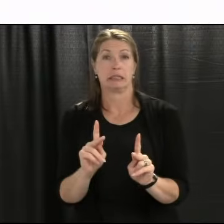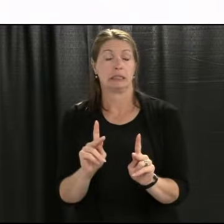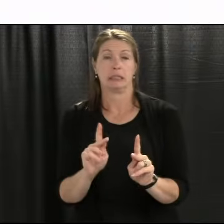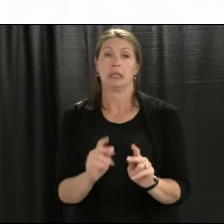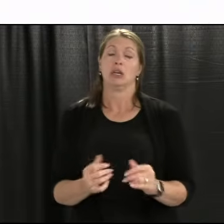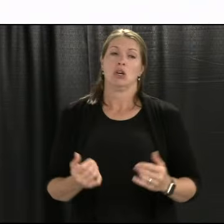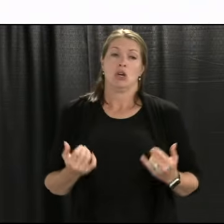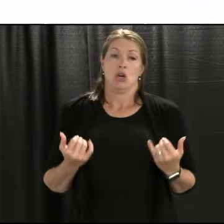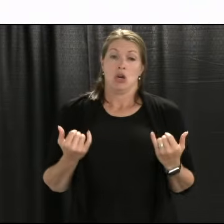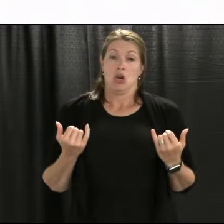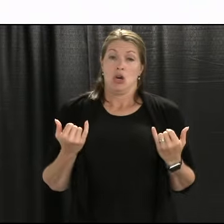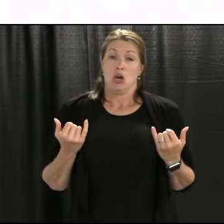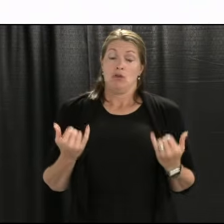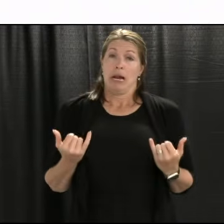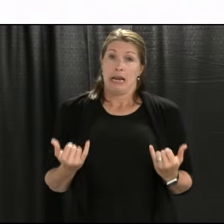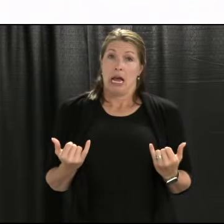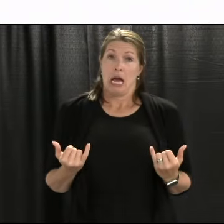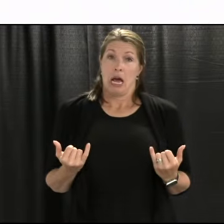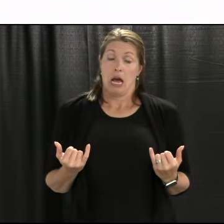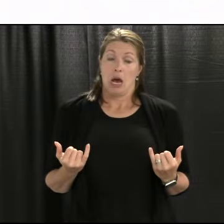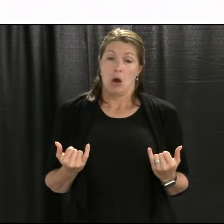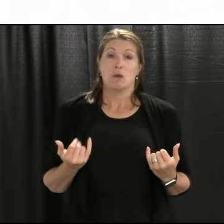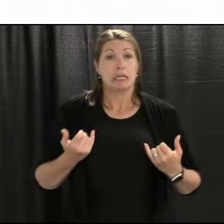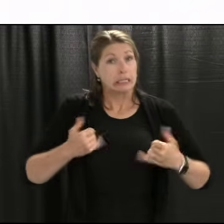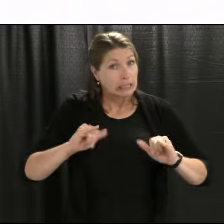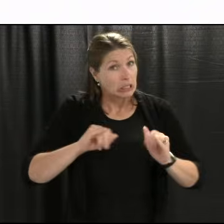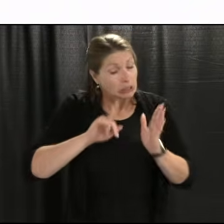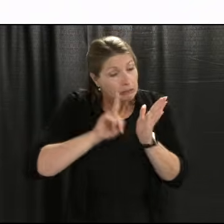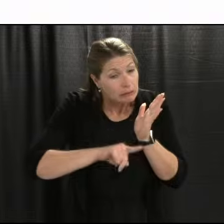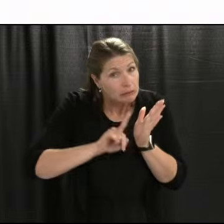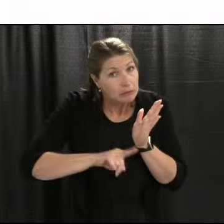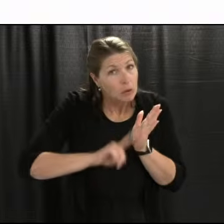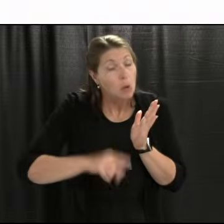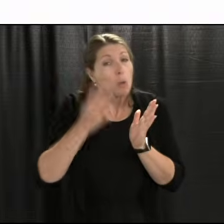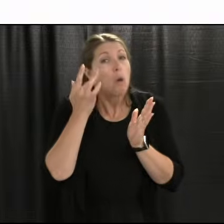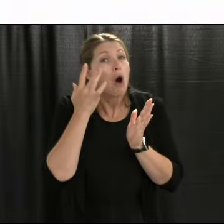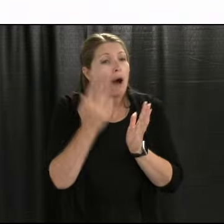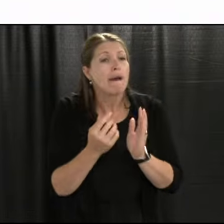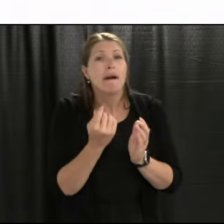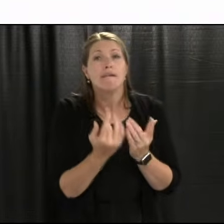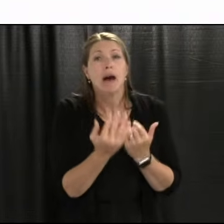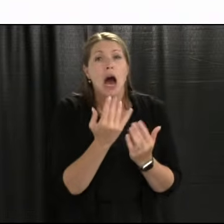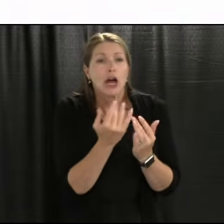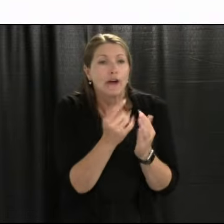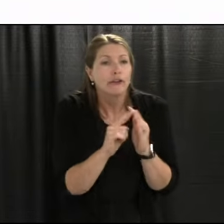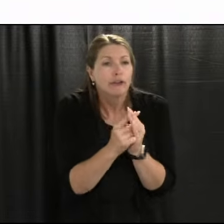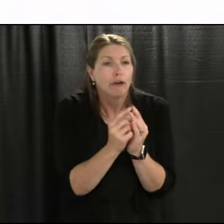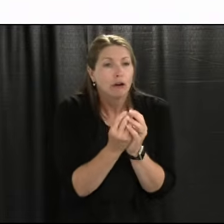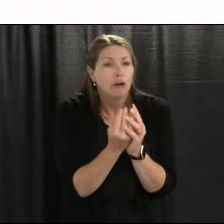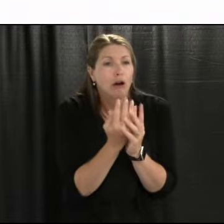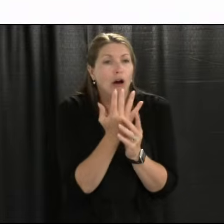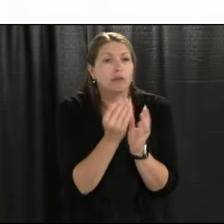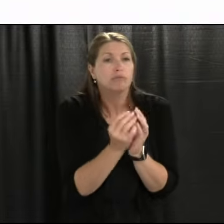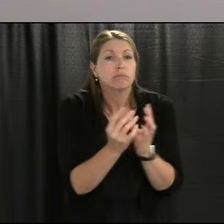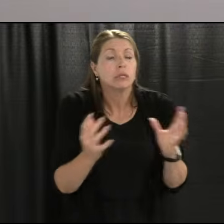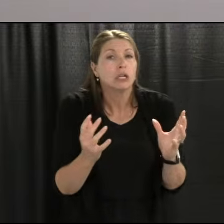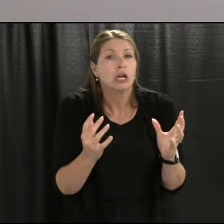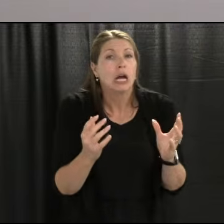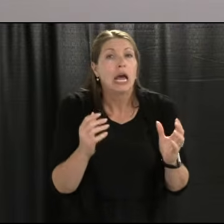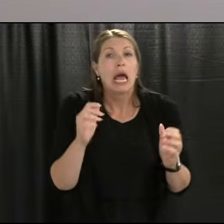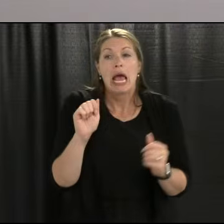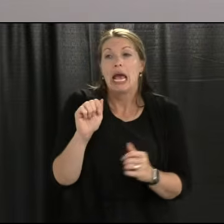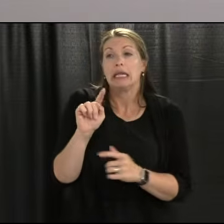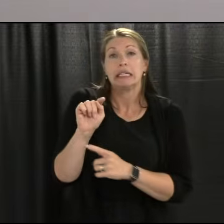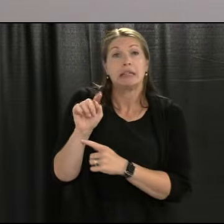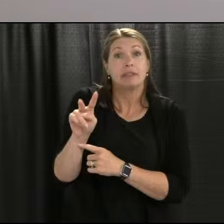we will continue to investigate the cause of these fires. We don't have evidence that any of these have been caused by off-road vehicles, but out of